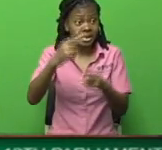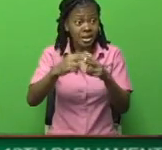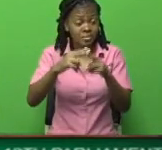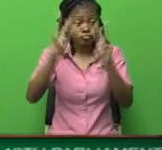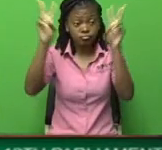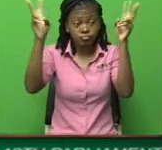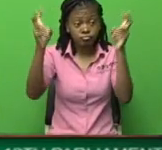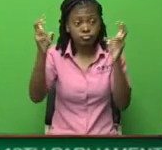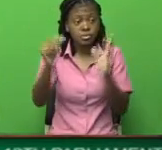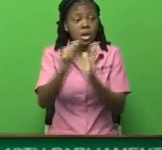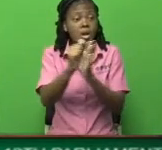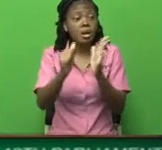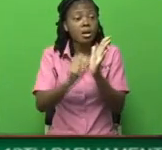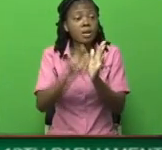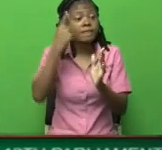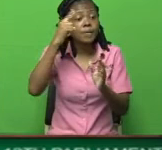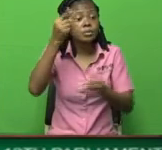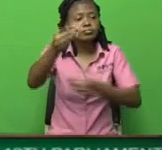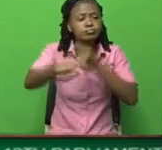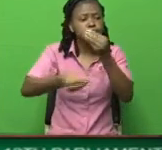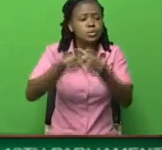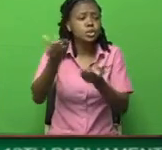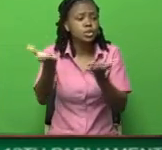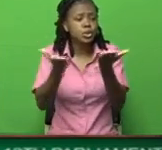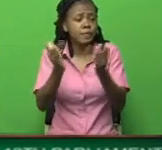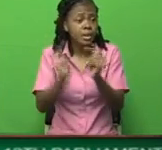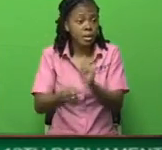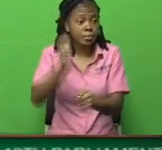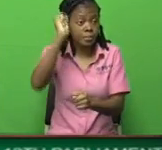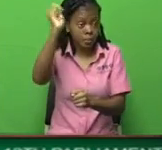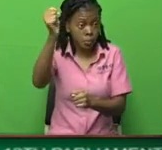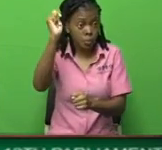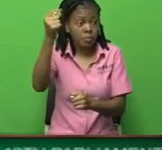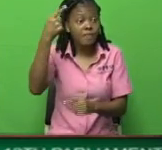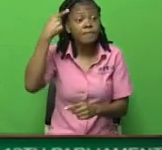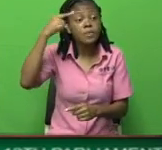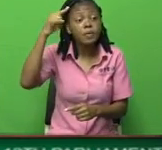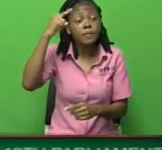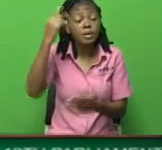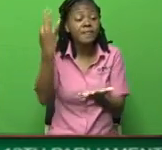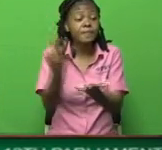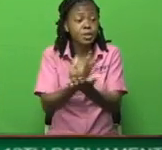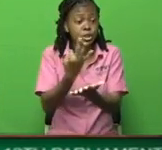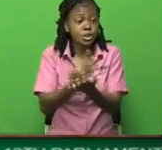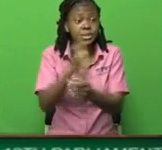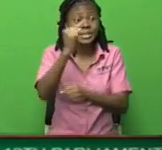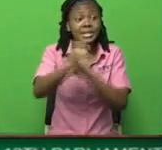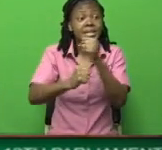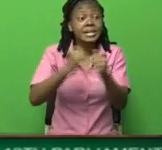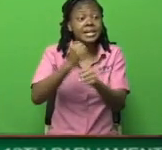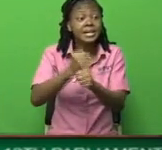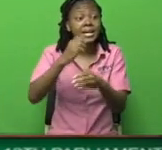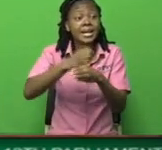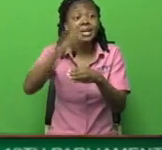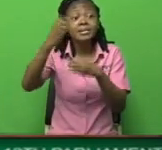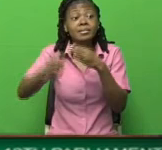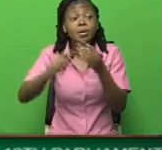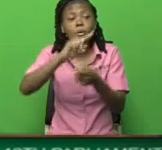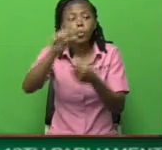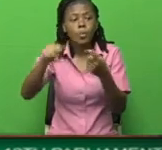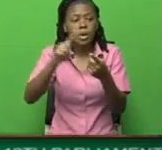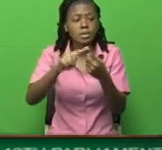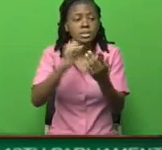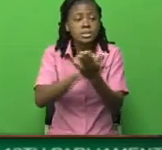to provide for the service of Trinidad and Tobago for the financial year ending on the 30th day of September